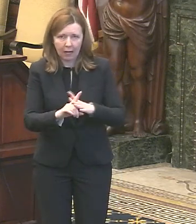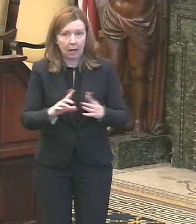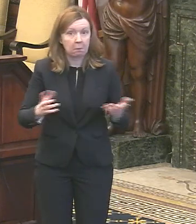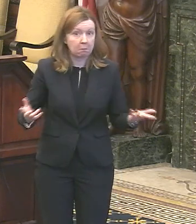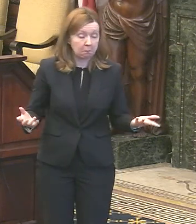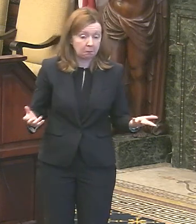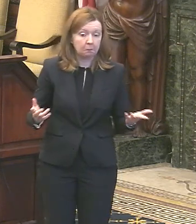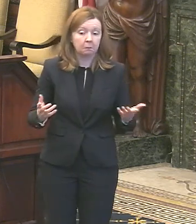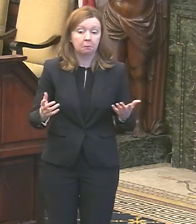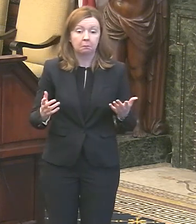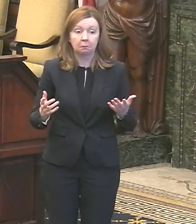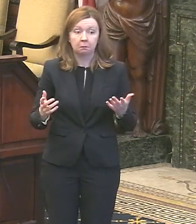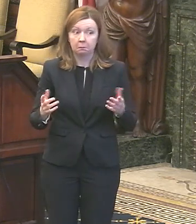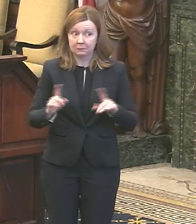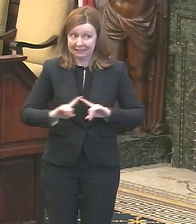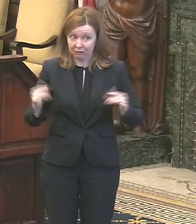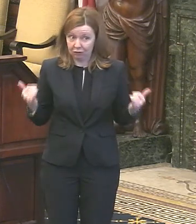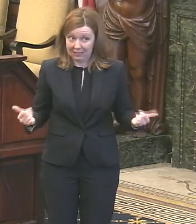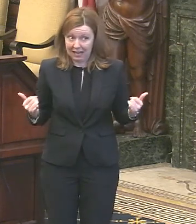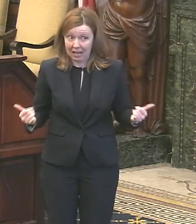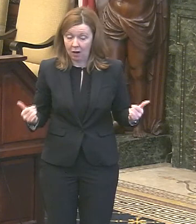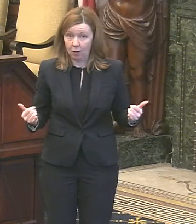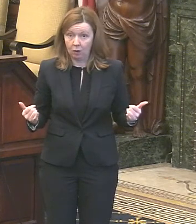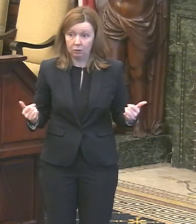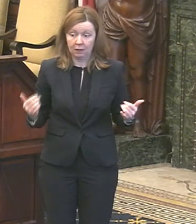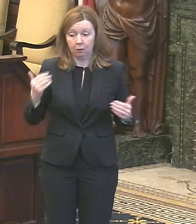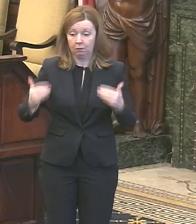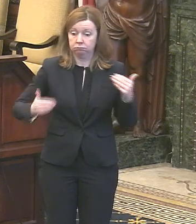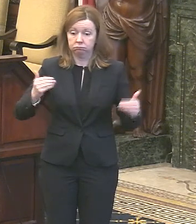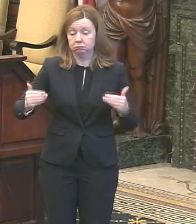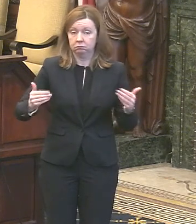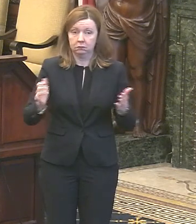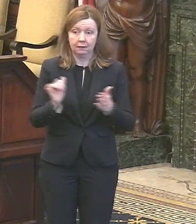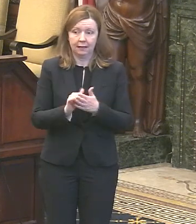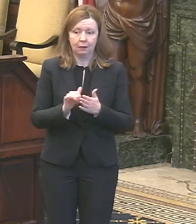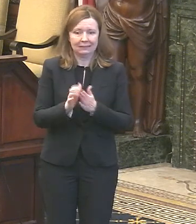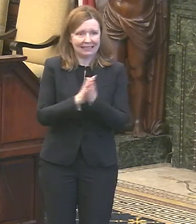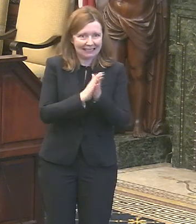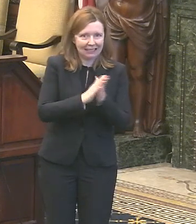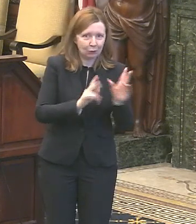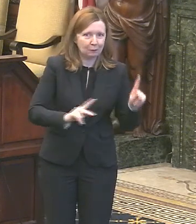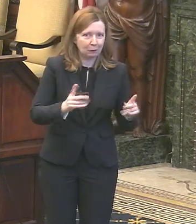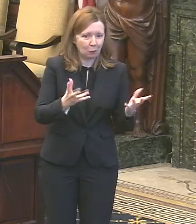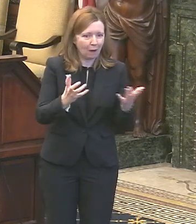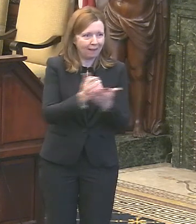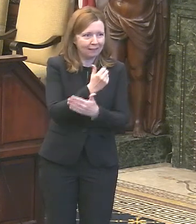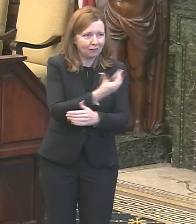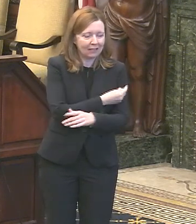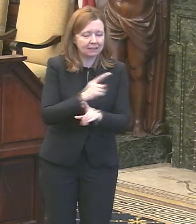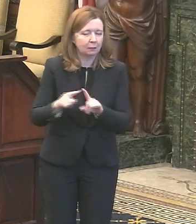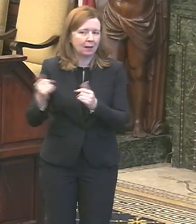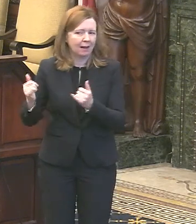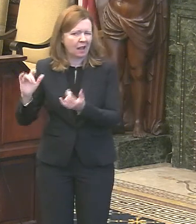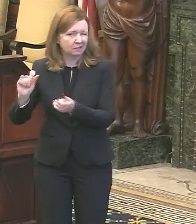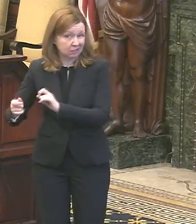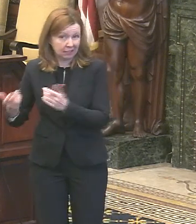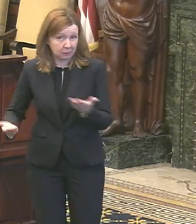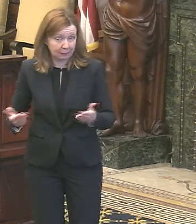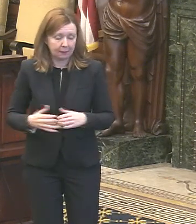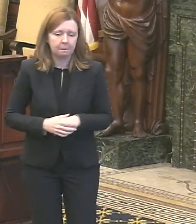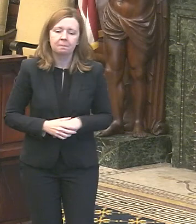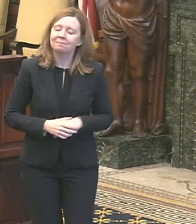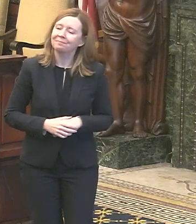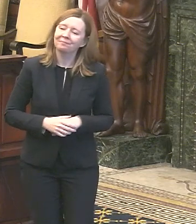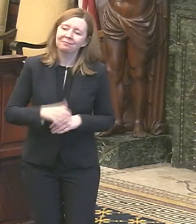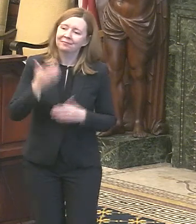if it's a significantly different number now that we're kind of that was kind of the eager group of people to get vaccinated. So if it has changed or not. I